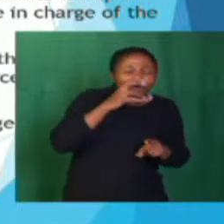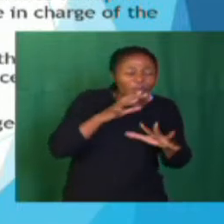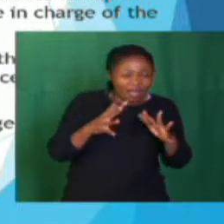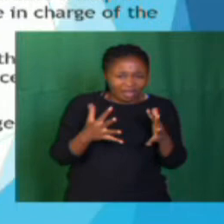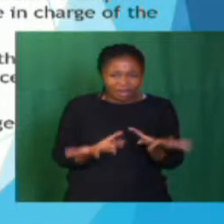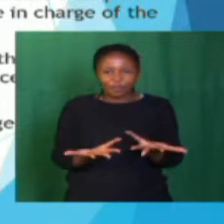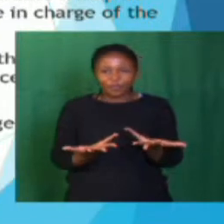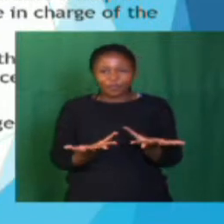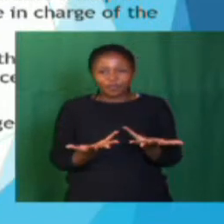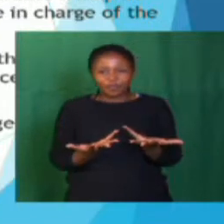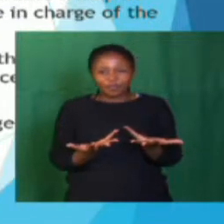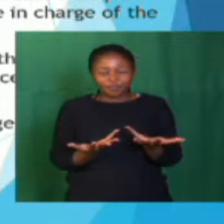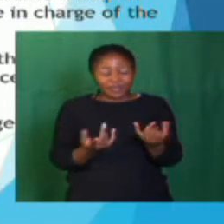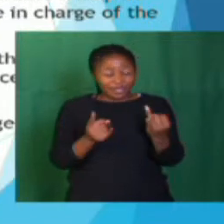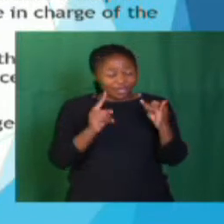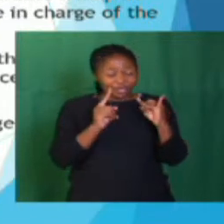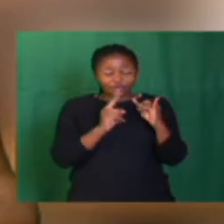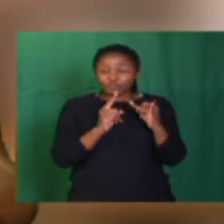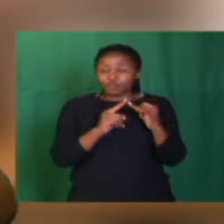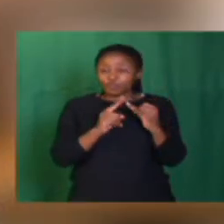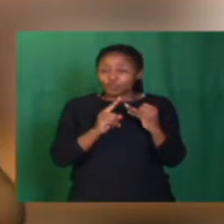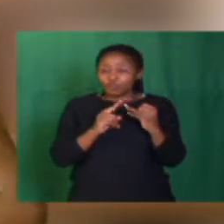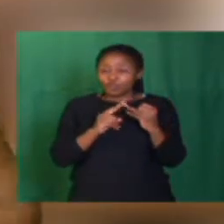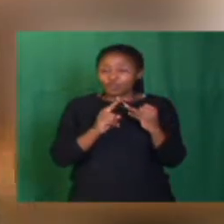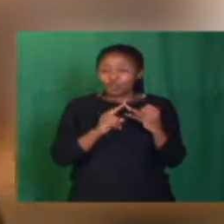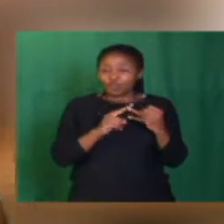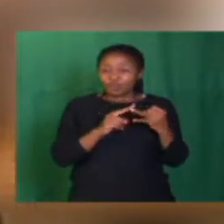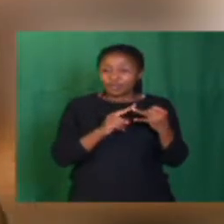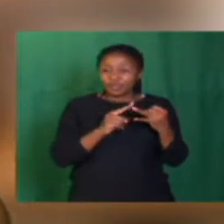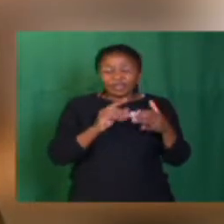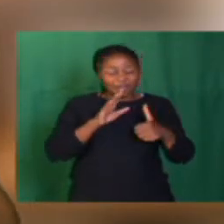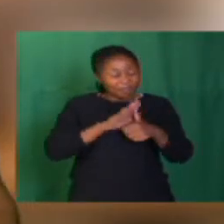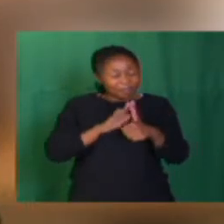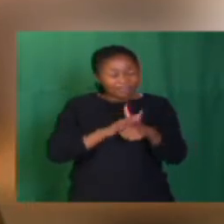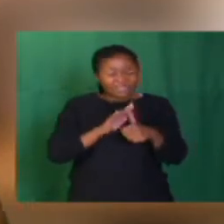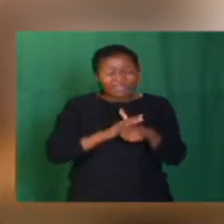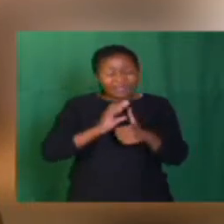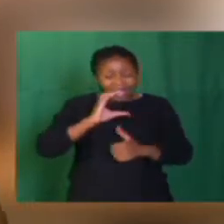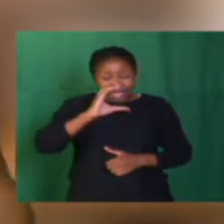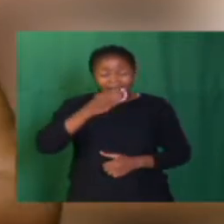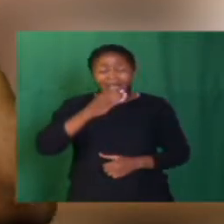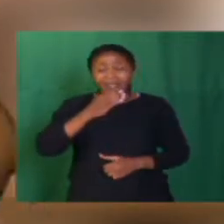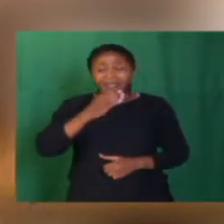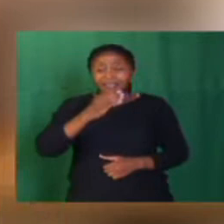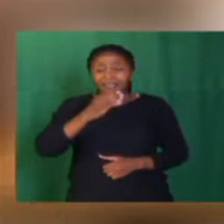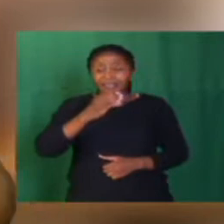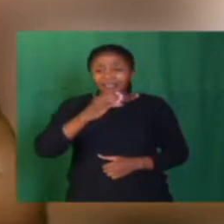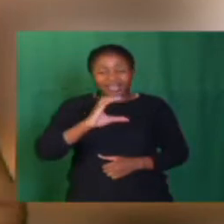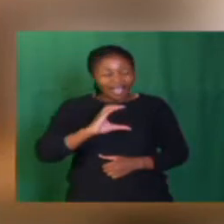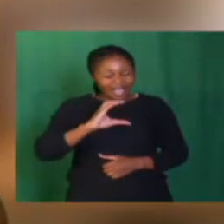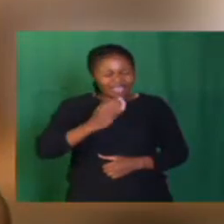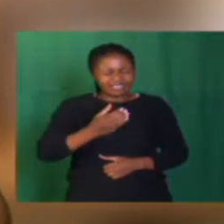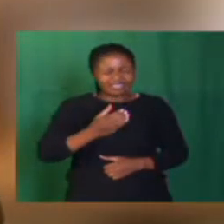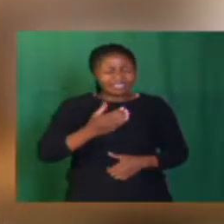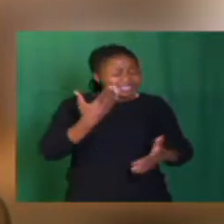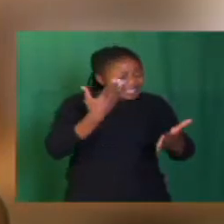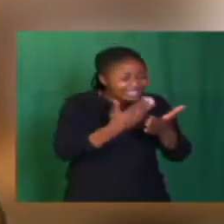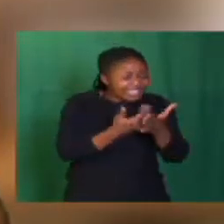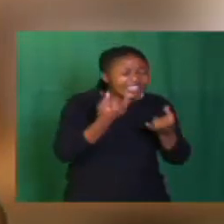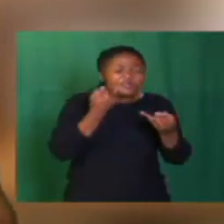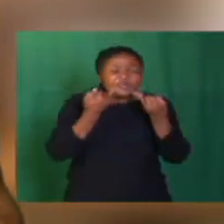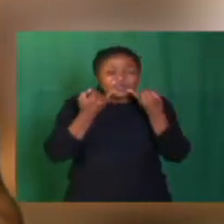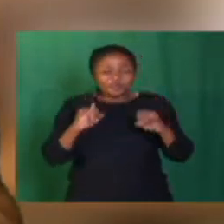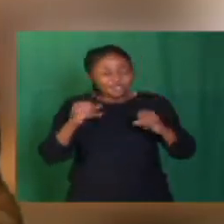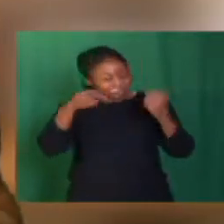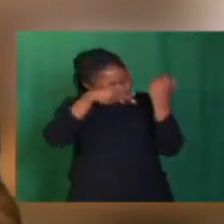are given time to ask your teacher or your examiner. Ask them about that card that you have been given. Find out more information about